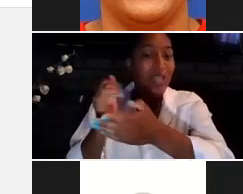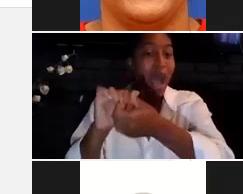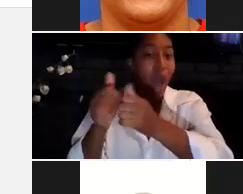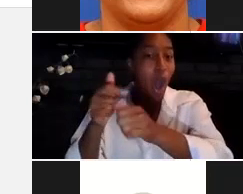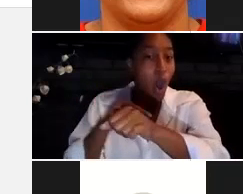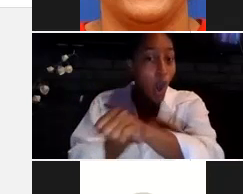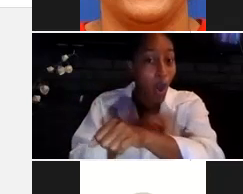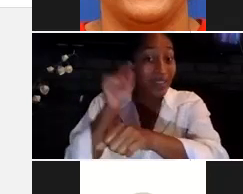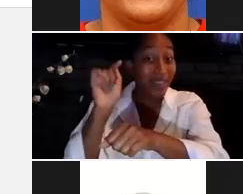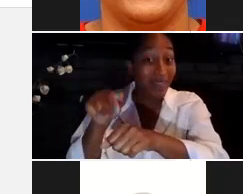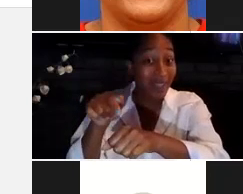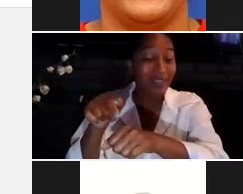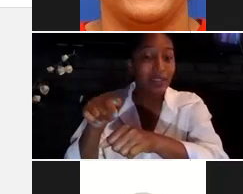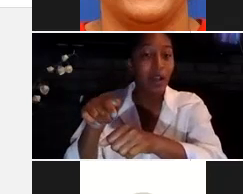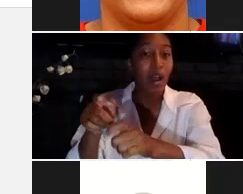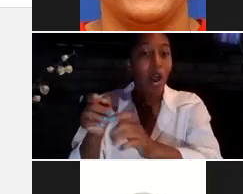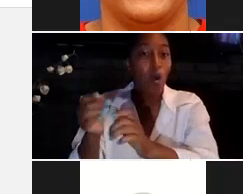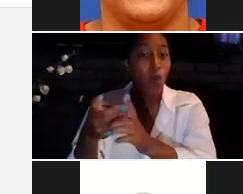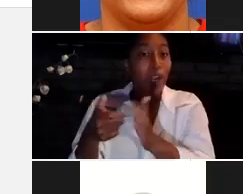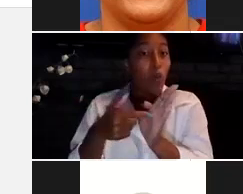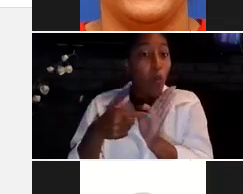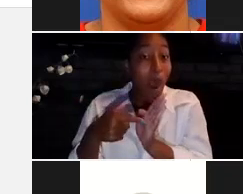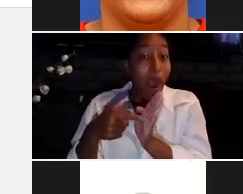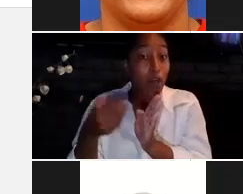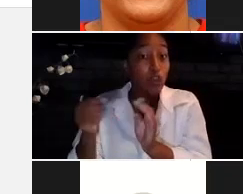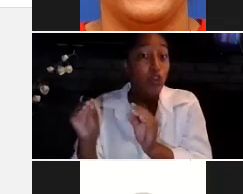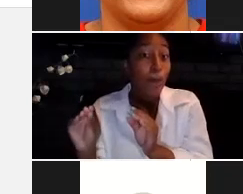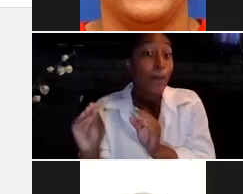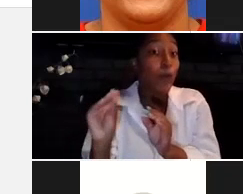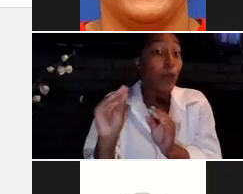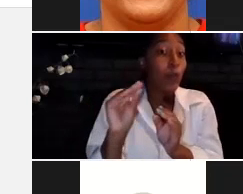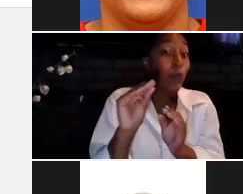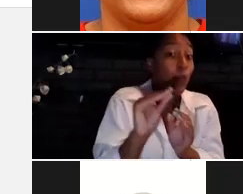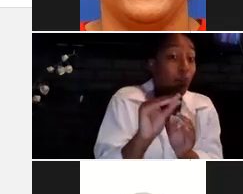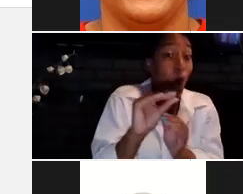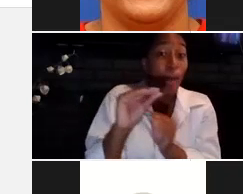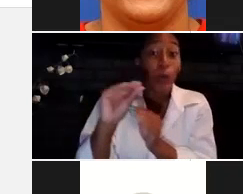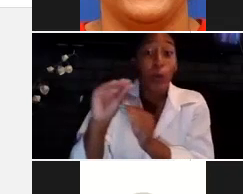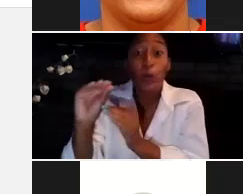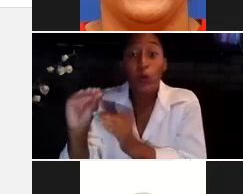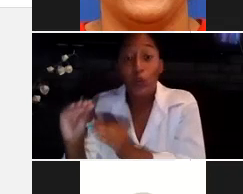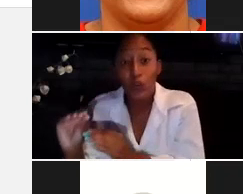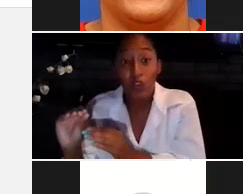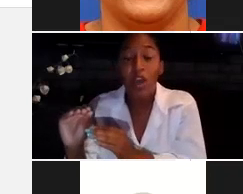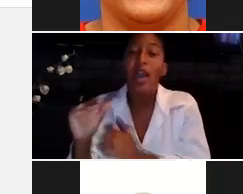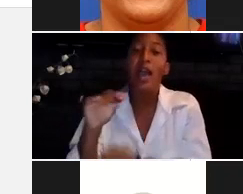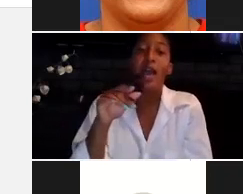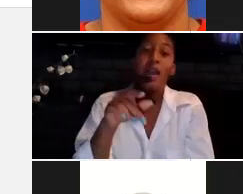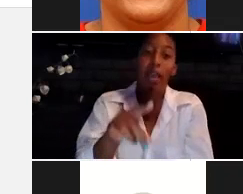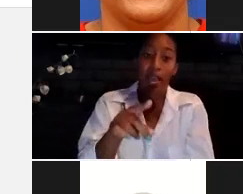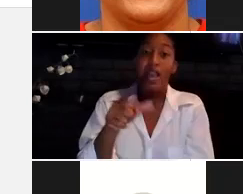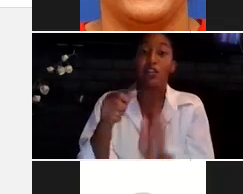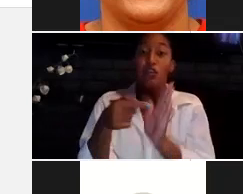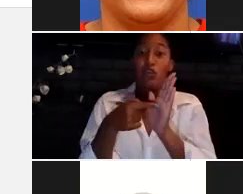Okay. And so we use the unit in the metric system